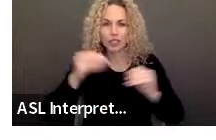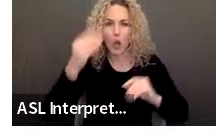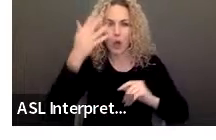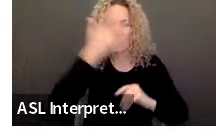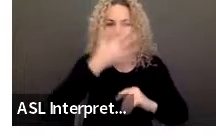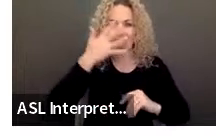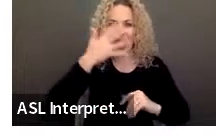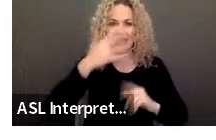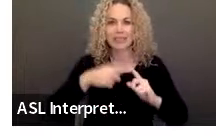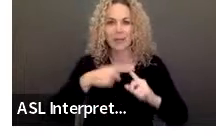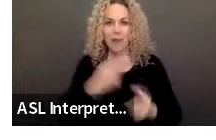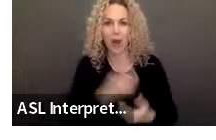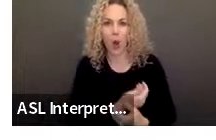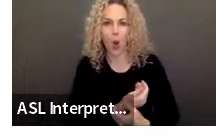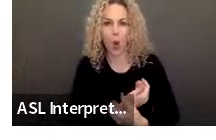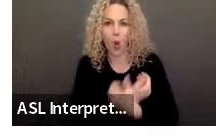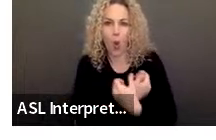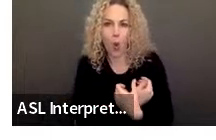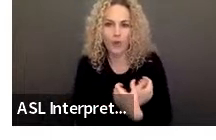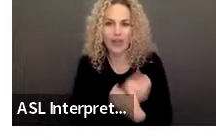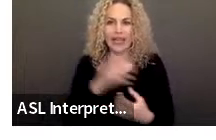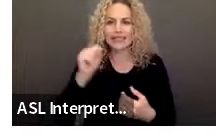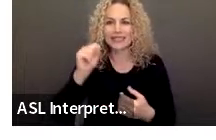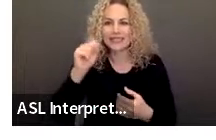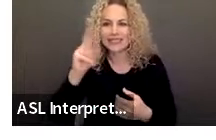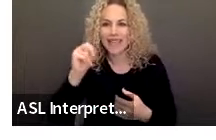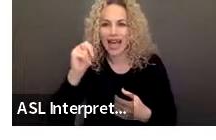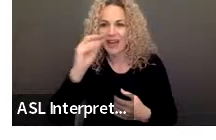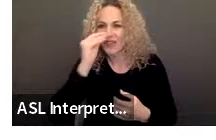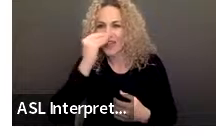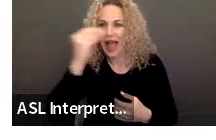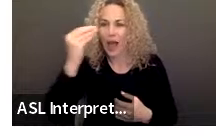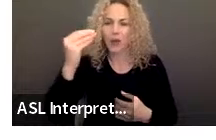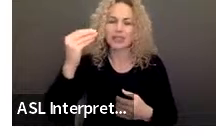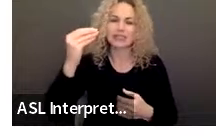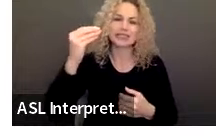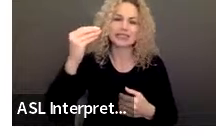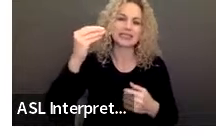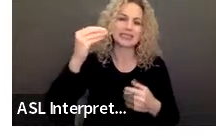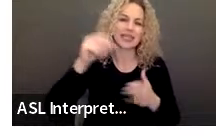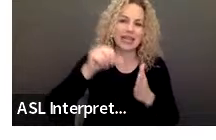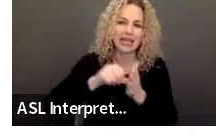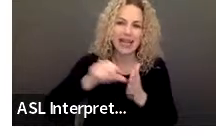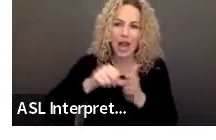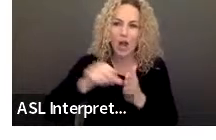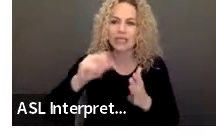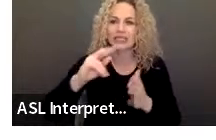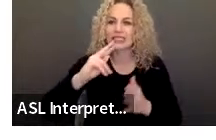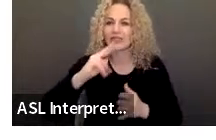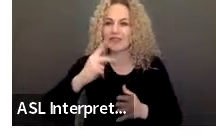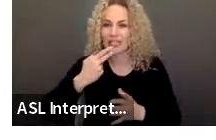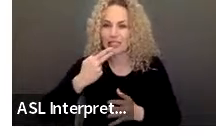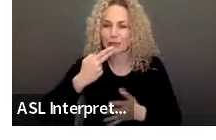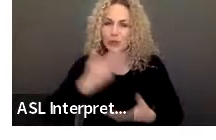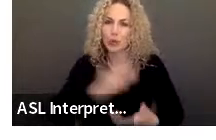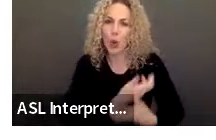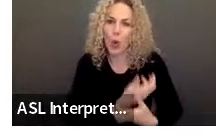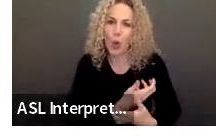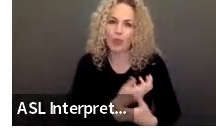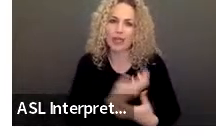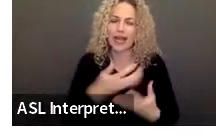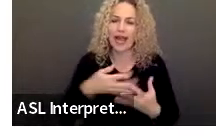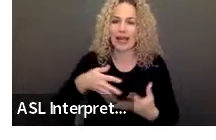an armful of a sunflower, carrot, and some other vegetables, grounded to a piece of